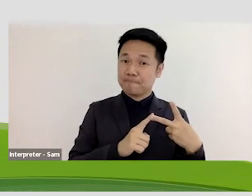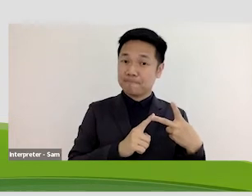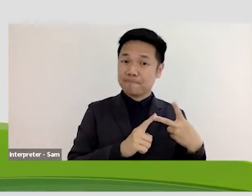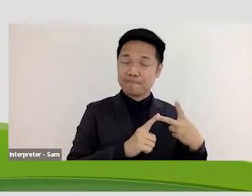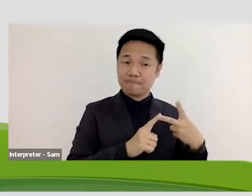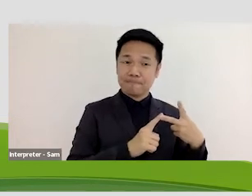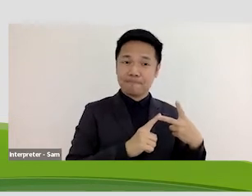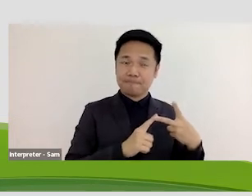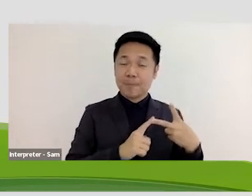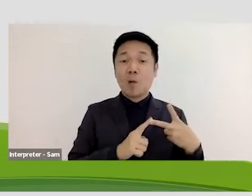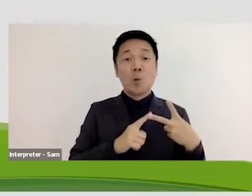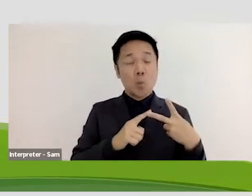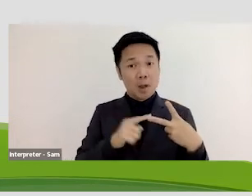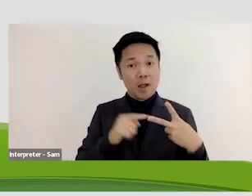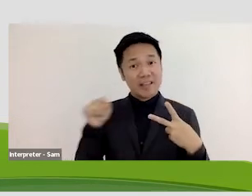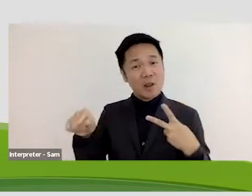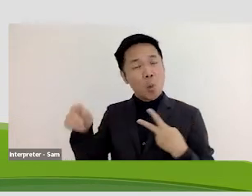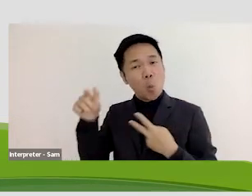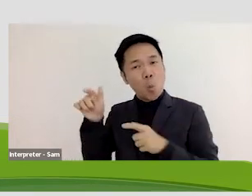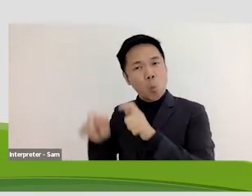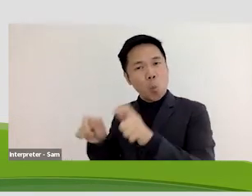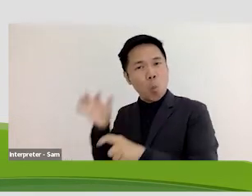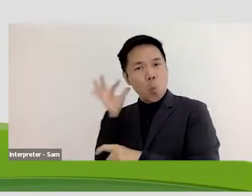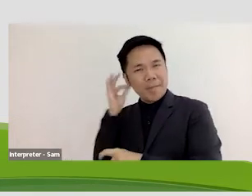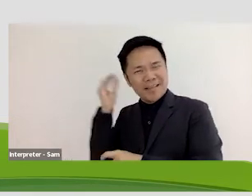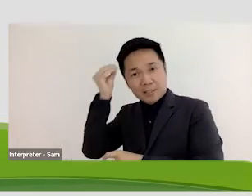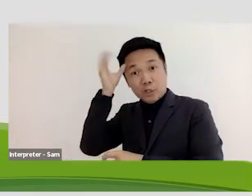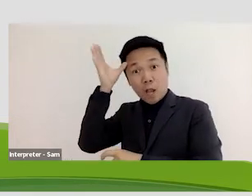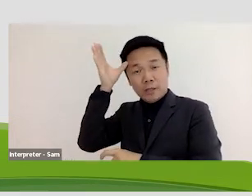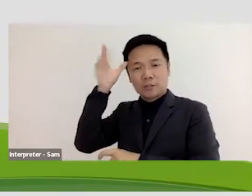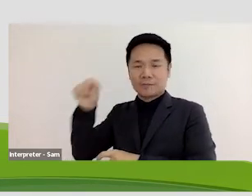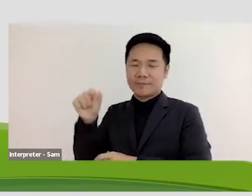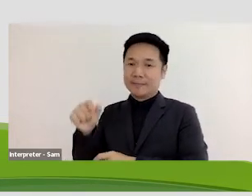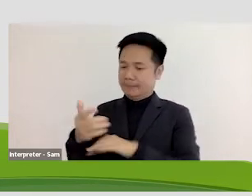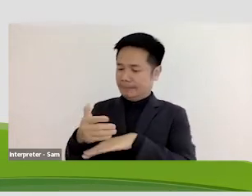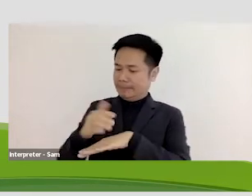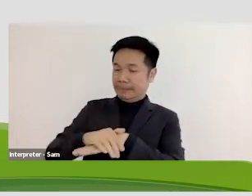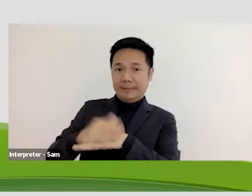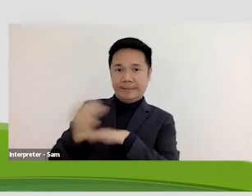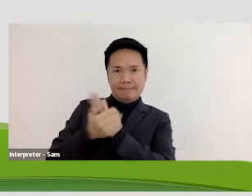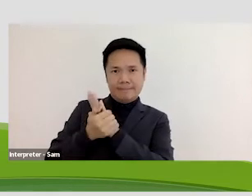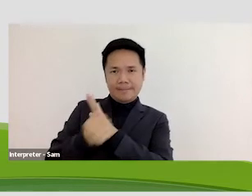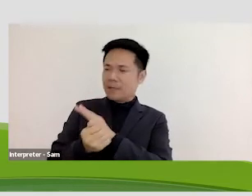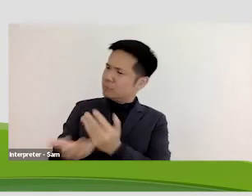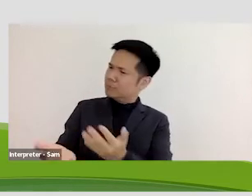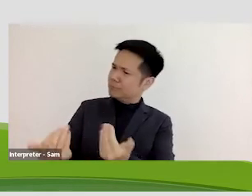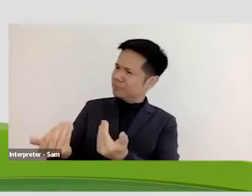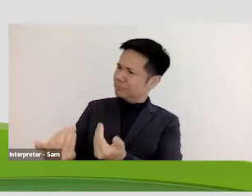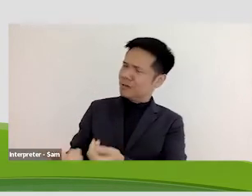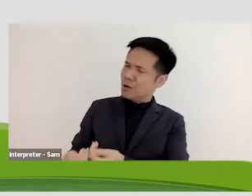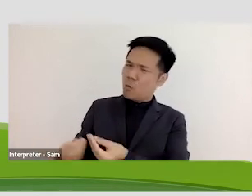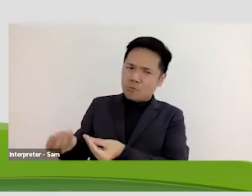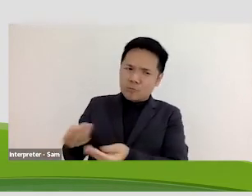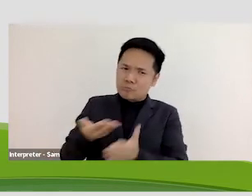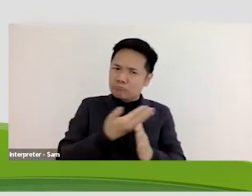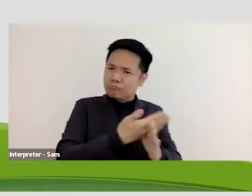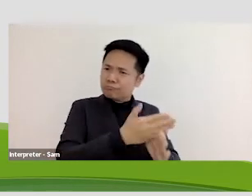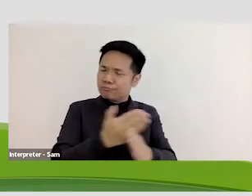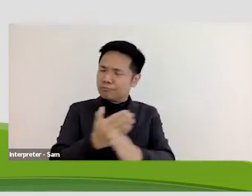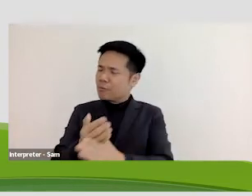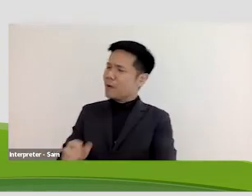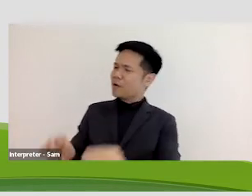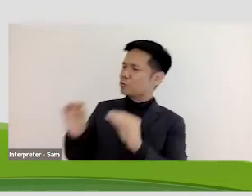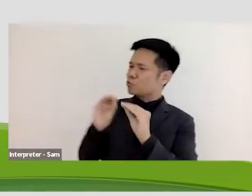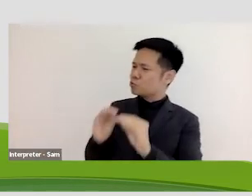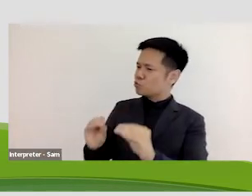and utilize women's knowledge, skills, and capacities, including promoting lifelong learning,